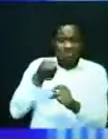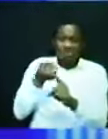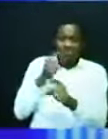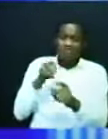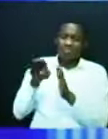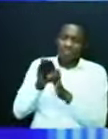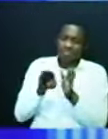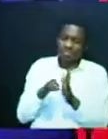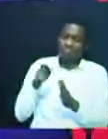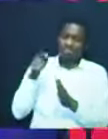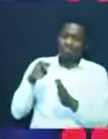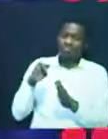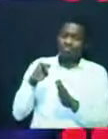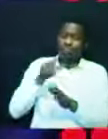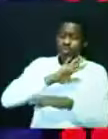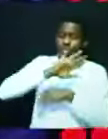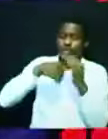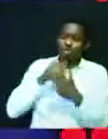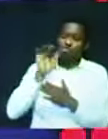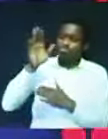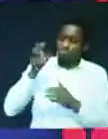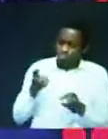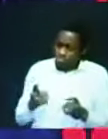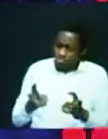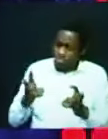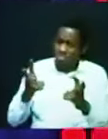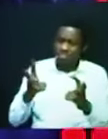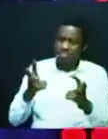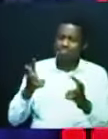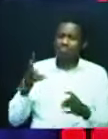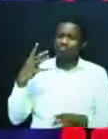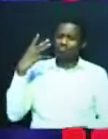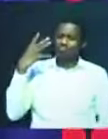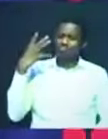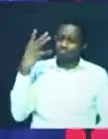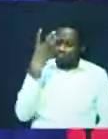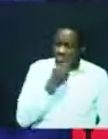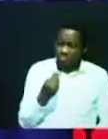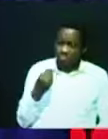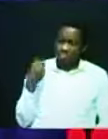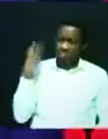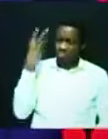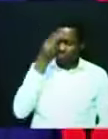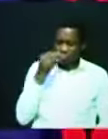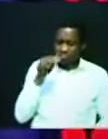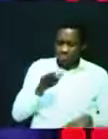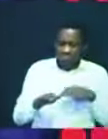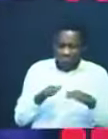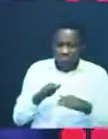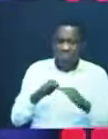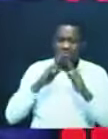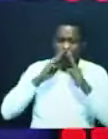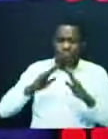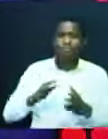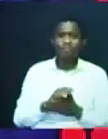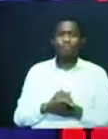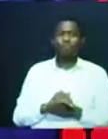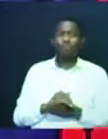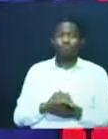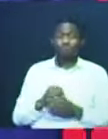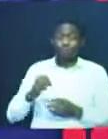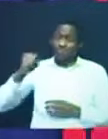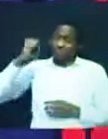"Na kwain eye fe na na trimpon so eye asomdwe." She is a tree of